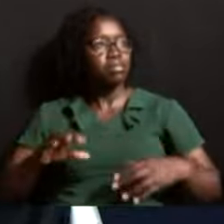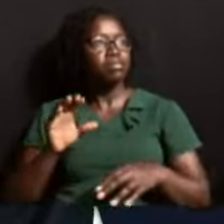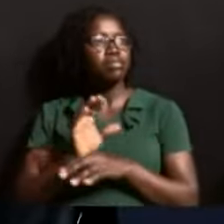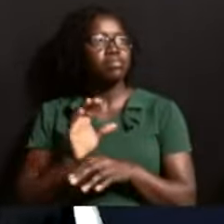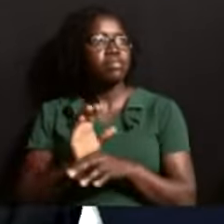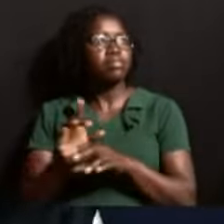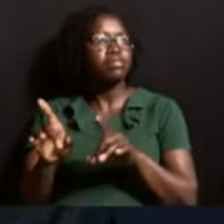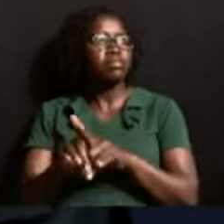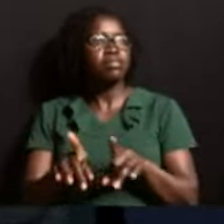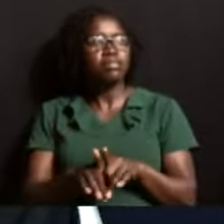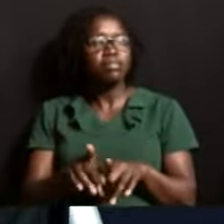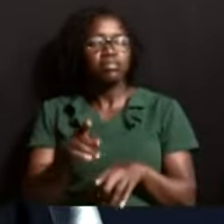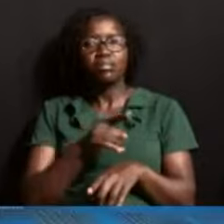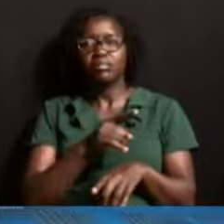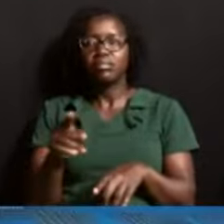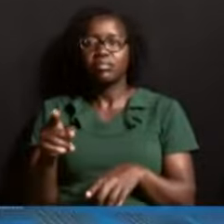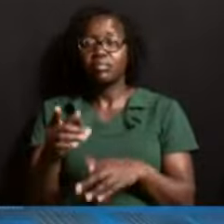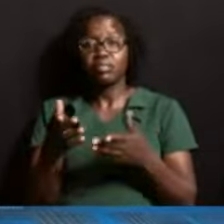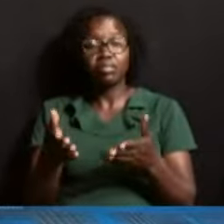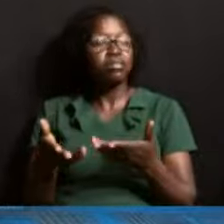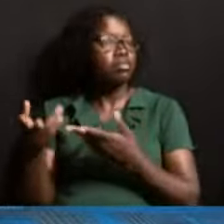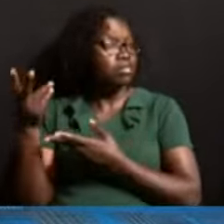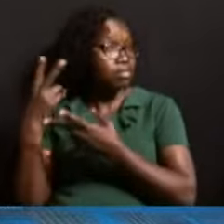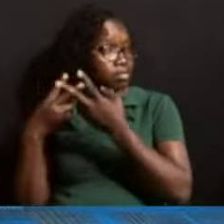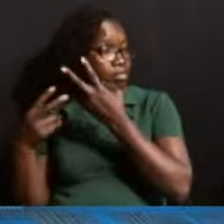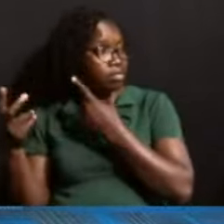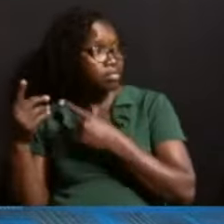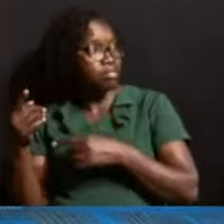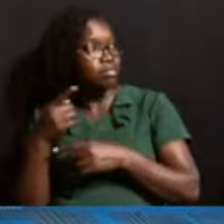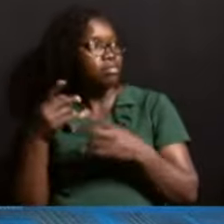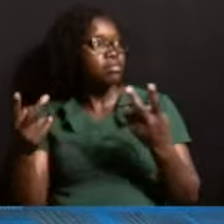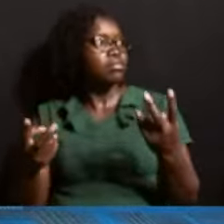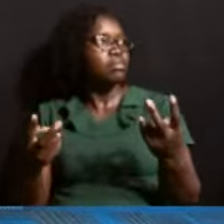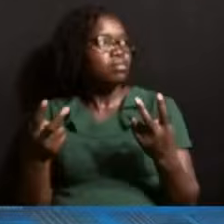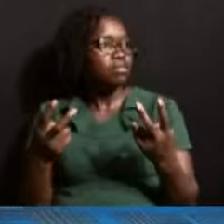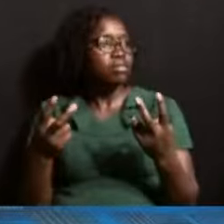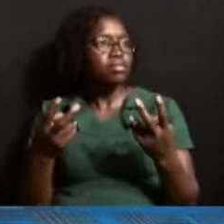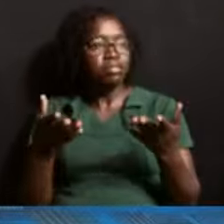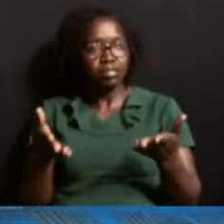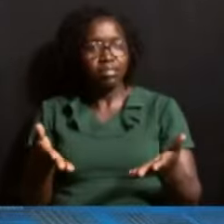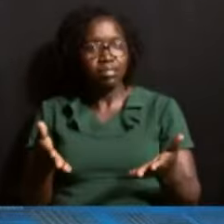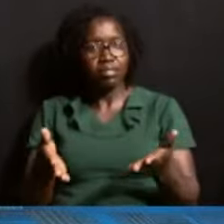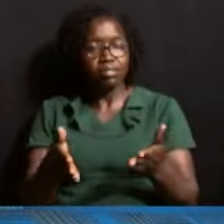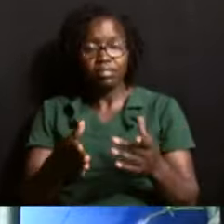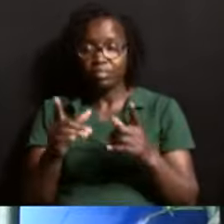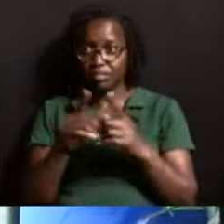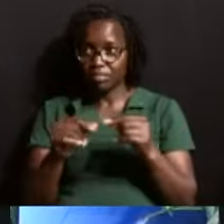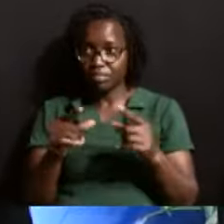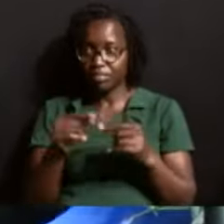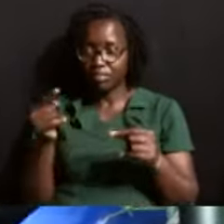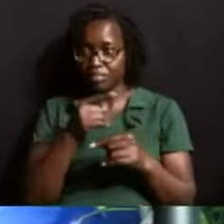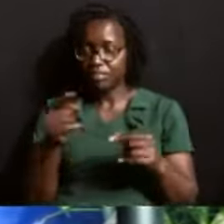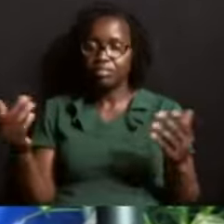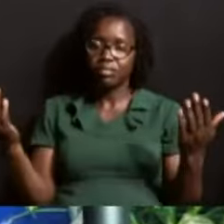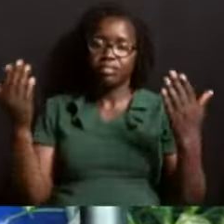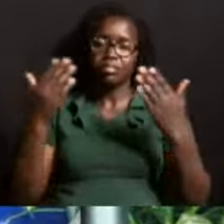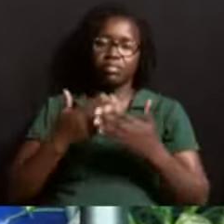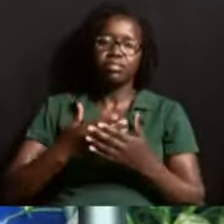as those who are hearing me, those who are watching, here is my message for you tonight.